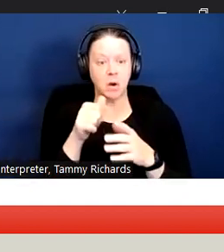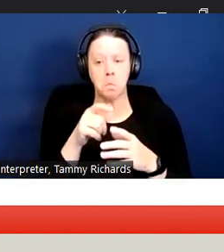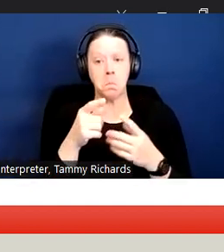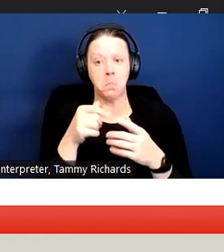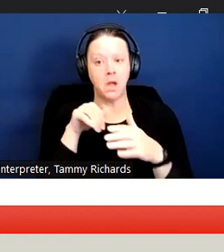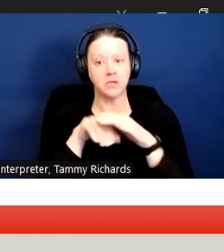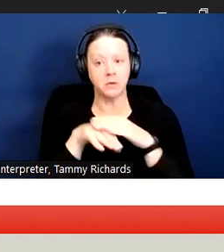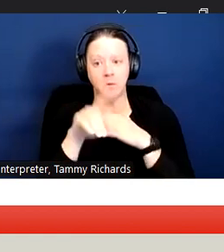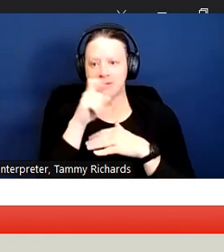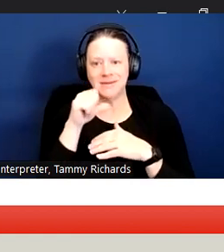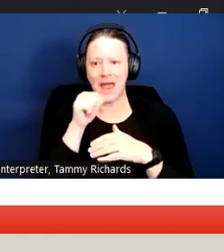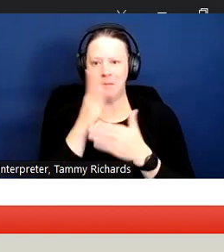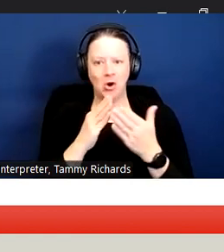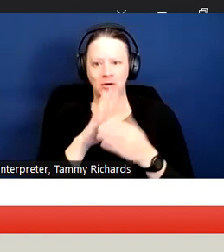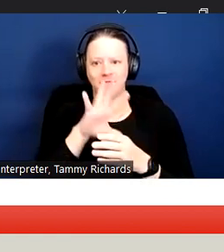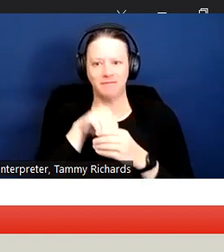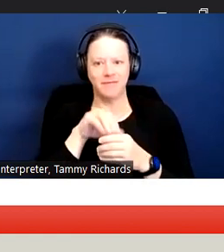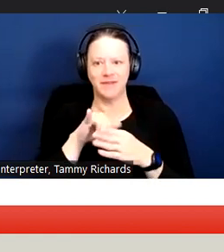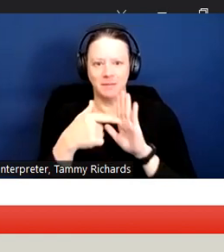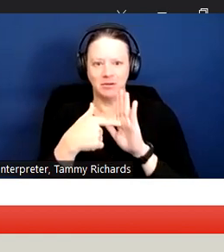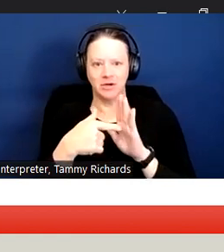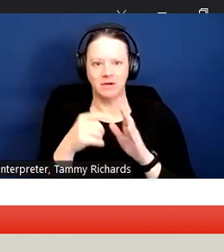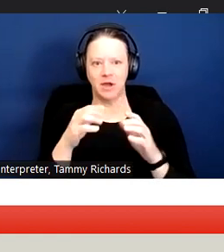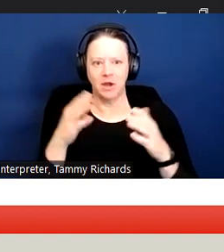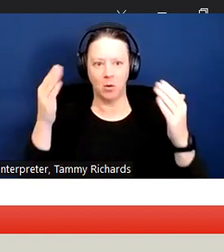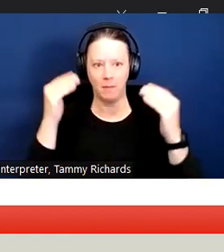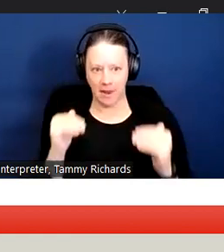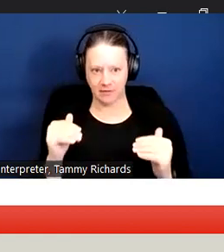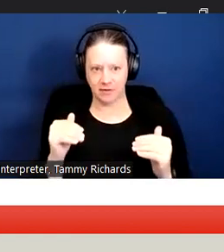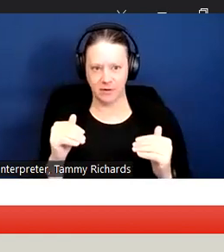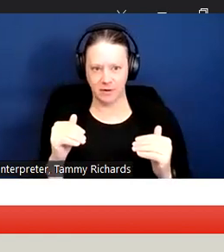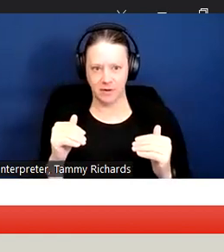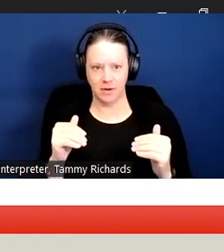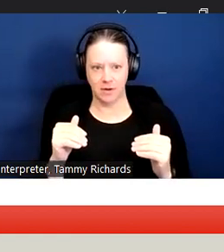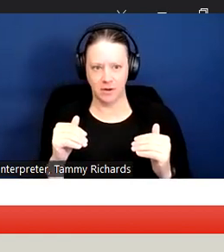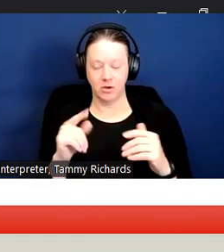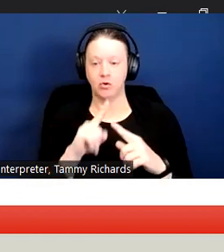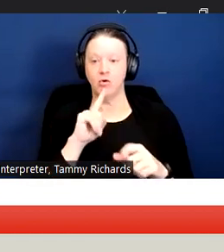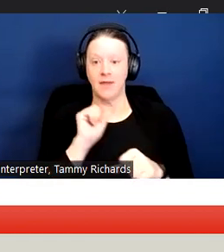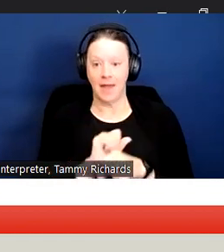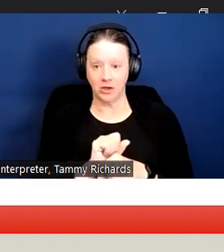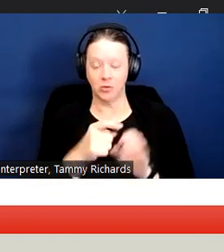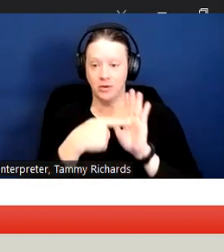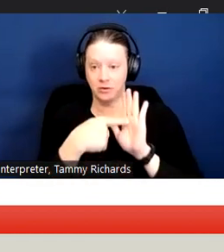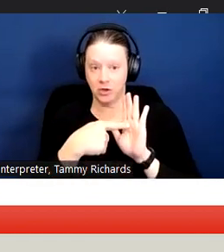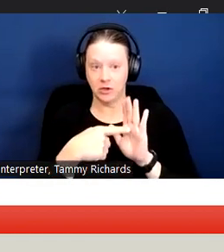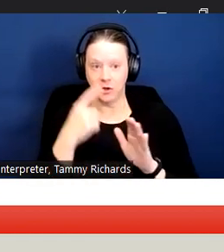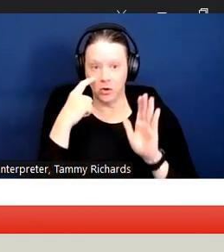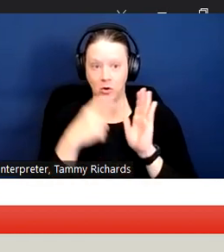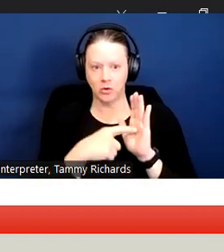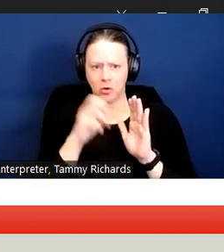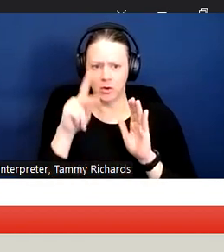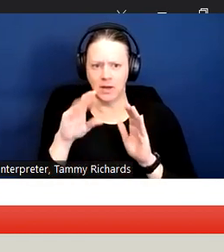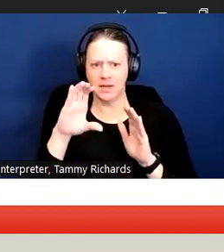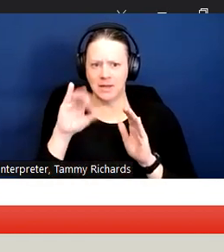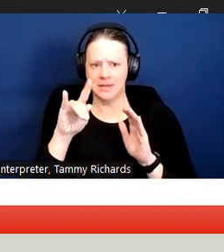because it's not part of the demonstration. Now, if I move past that to the actual demonstration, if you notice, okay, City Lights